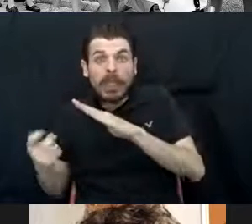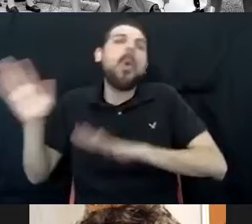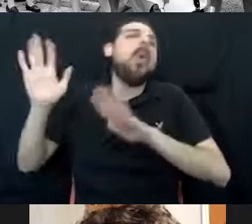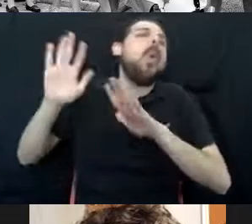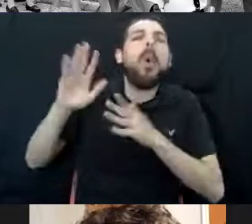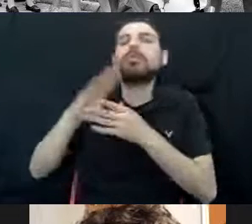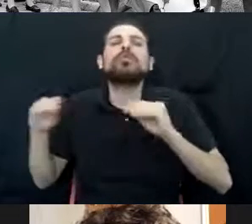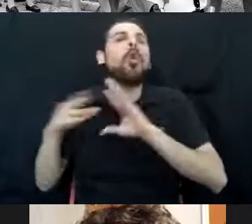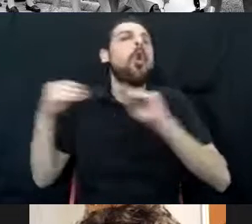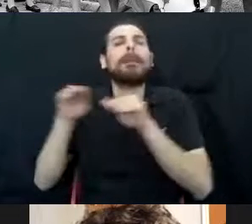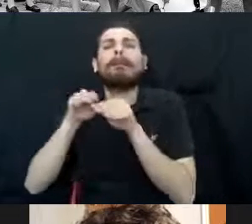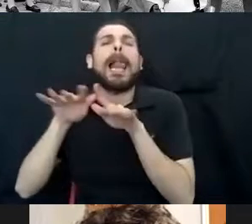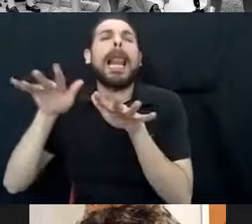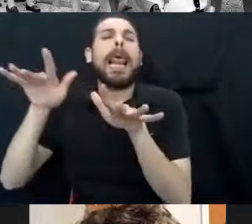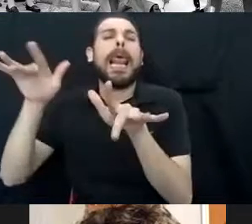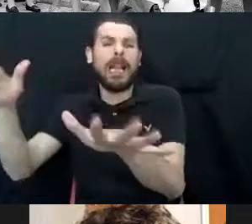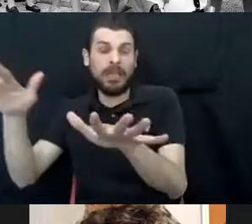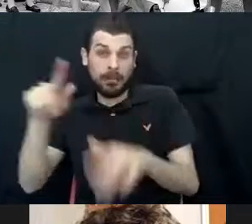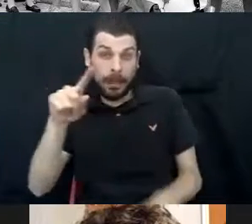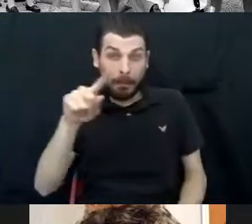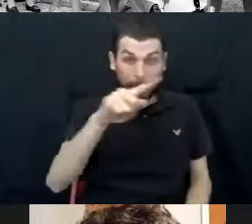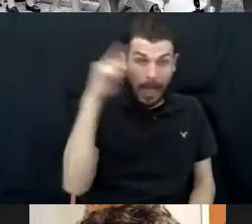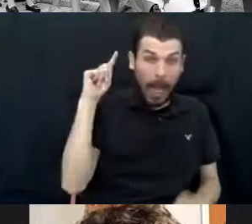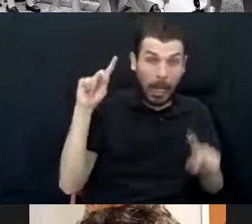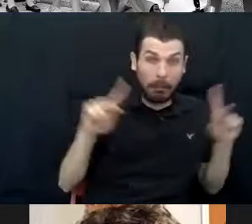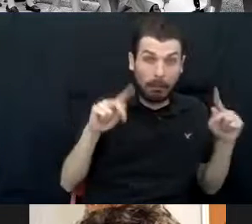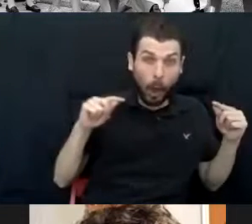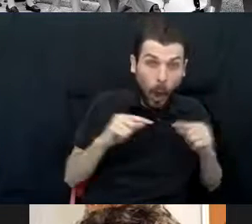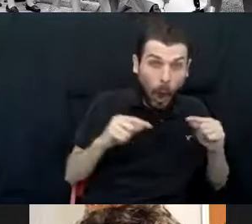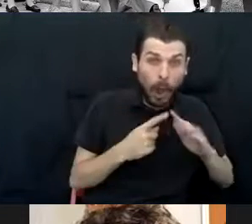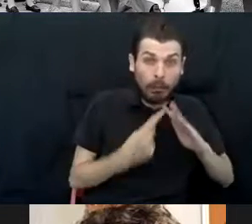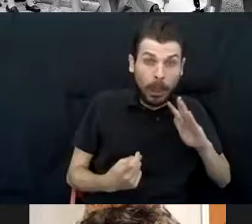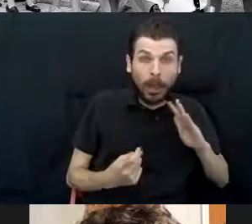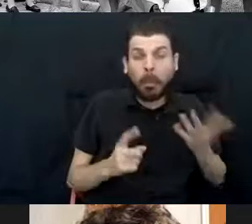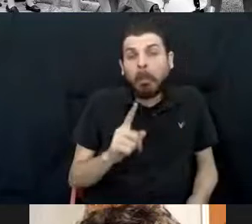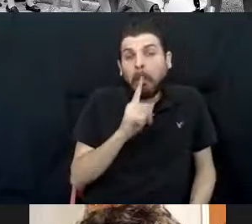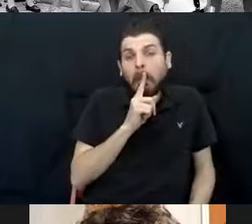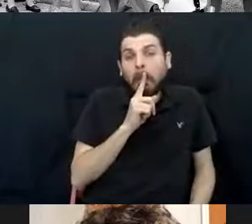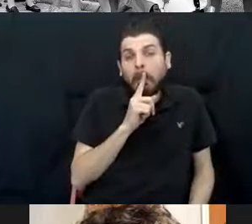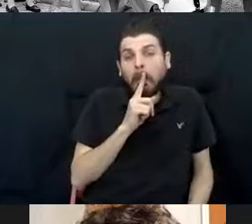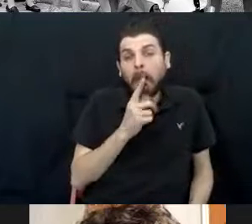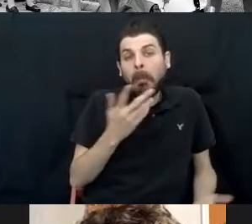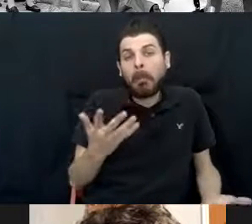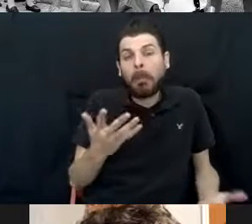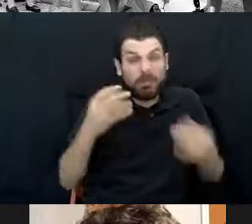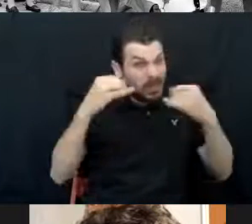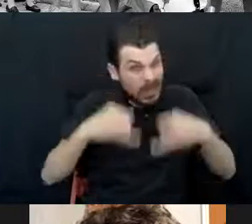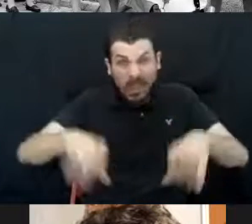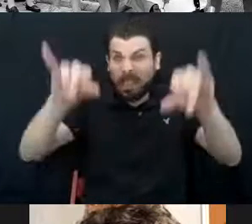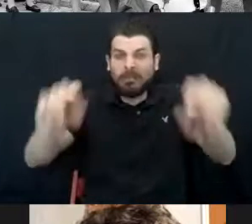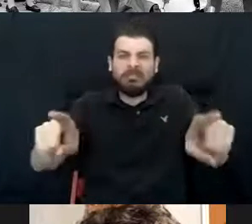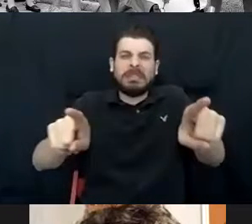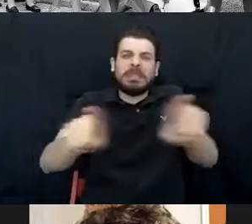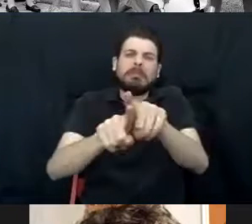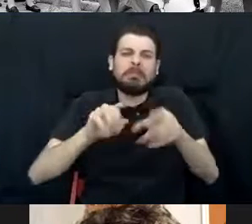When black people got hurt, nobody even knew about it. That's still happening. Mm-hmm.